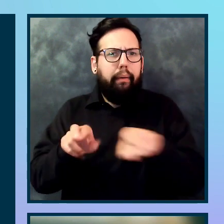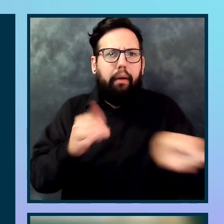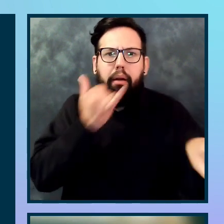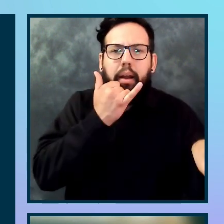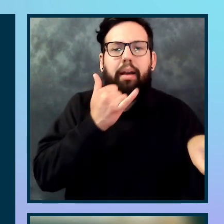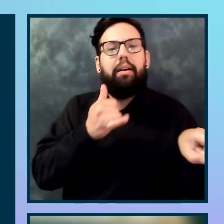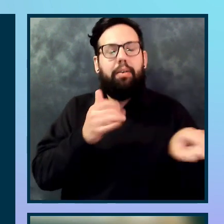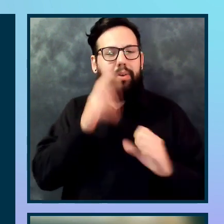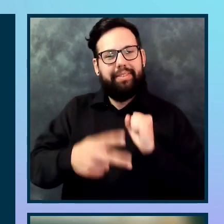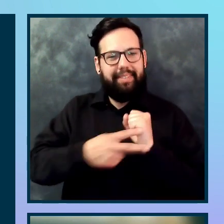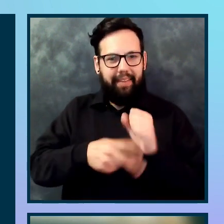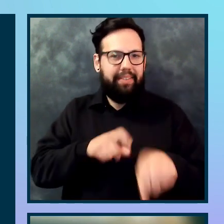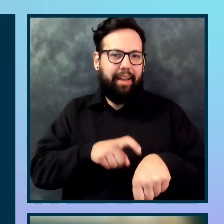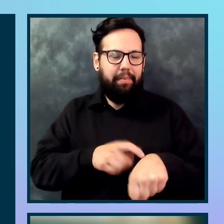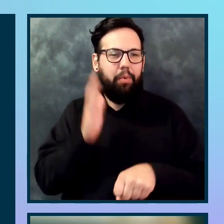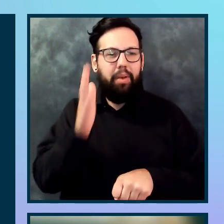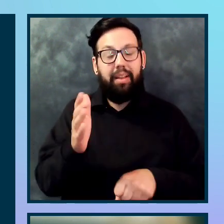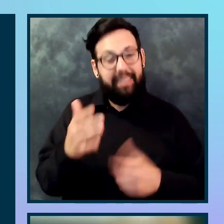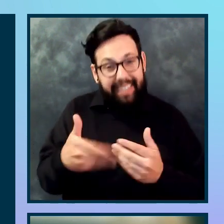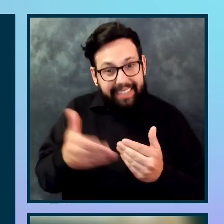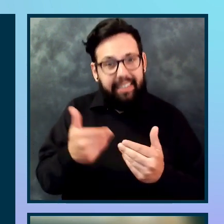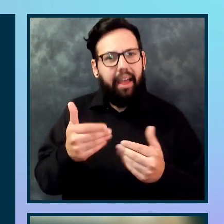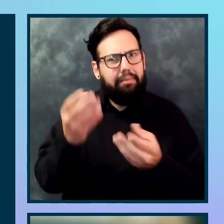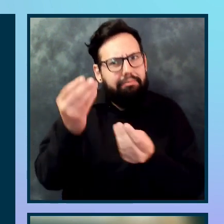saver. It's very convenient, very informative.